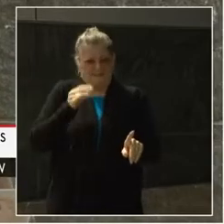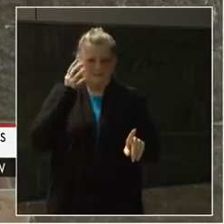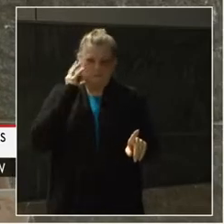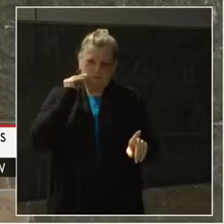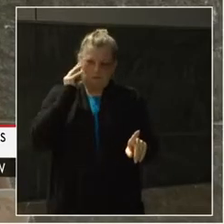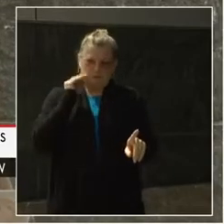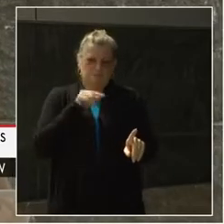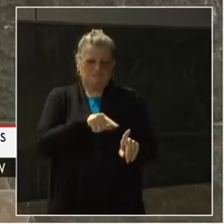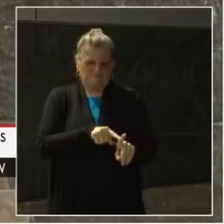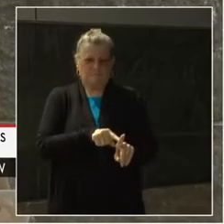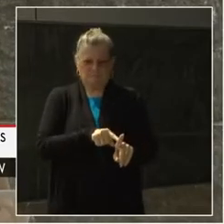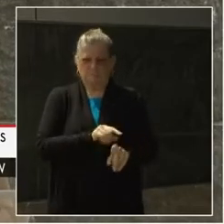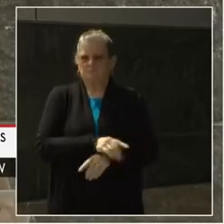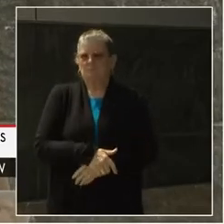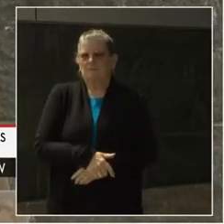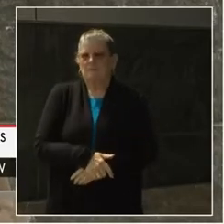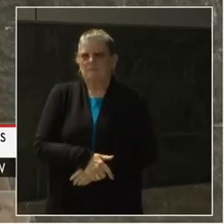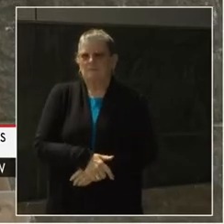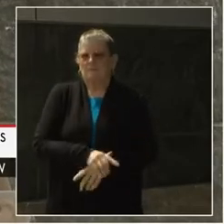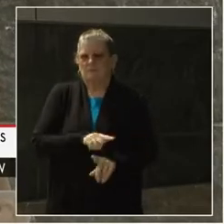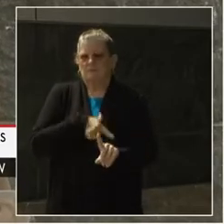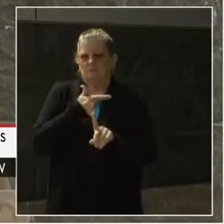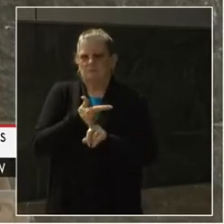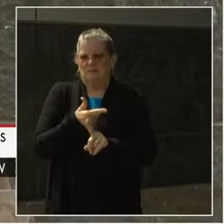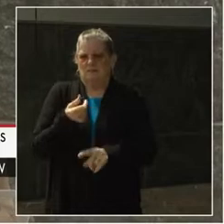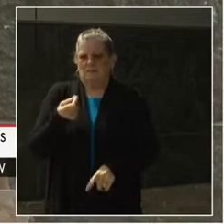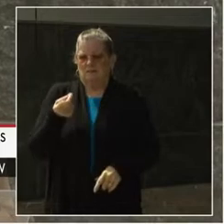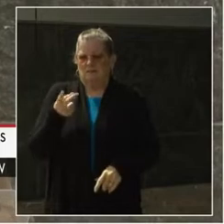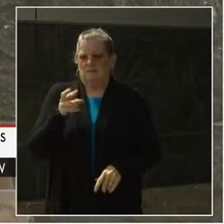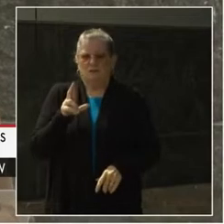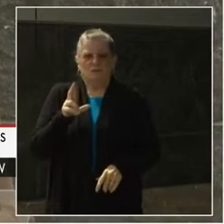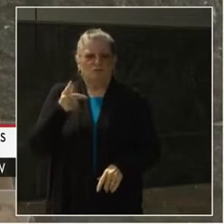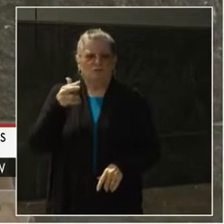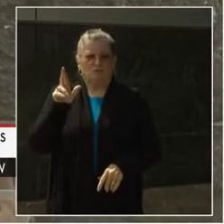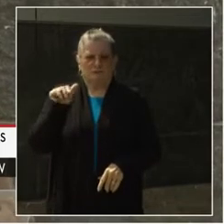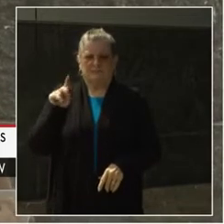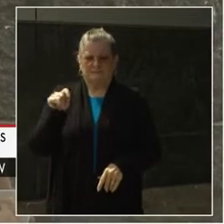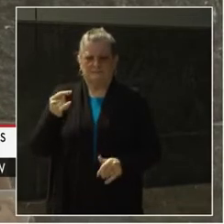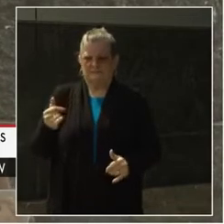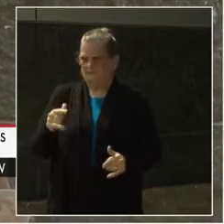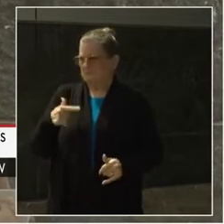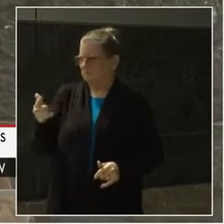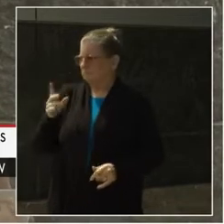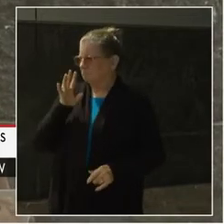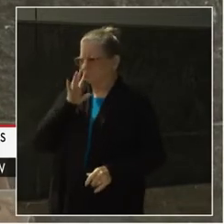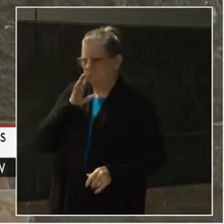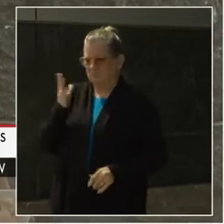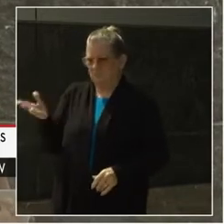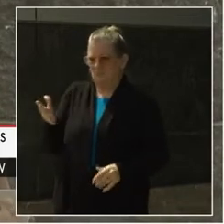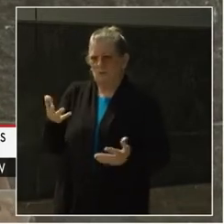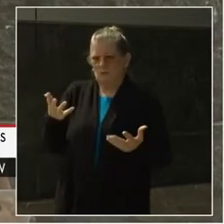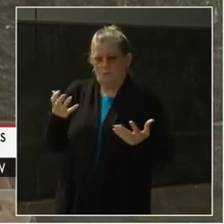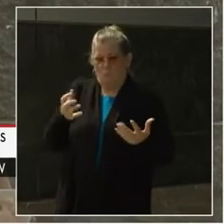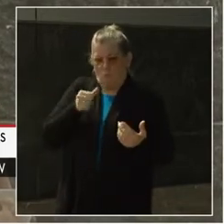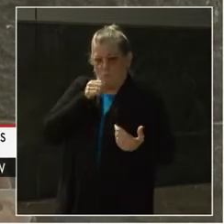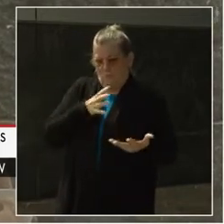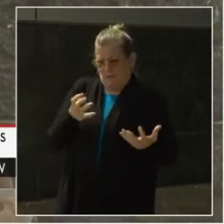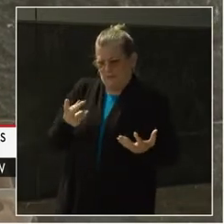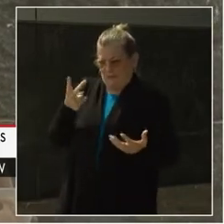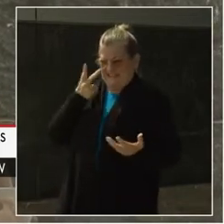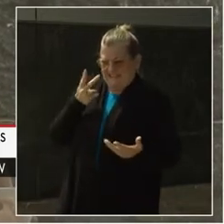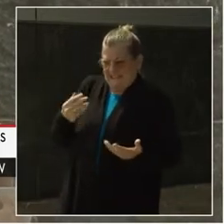Dr. Grant, and she's the woman that you want to see if you have an opportunity, like Dr. Carter did, to help a young